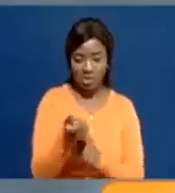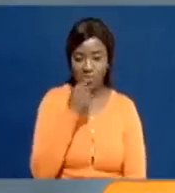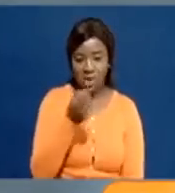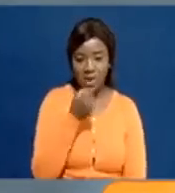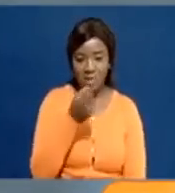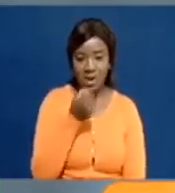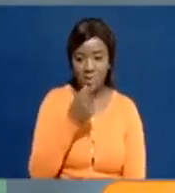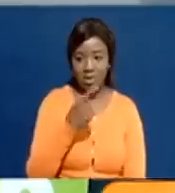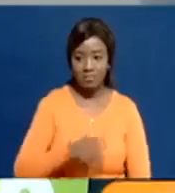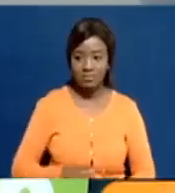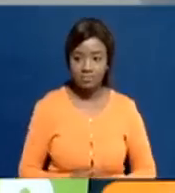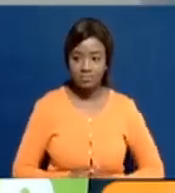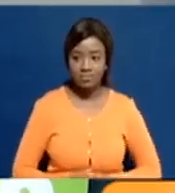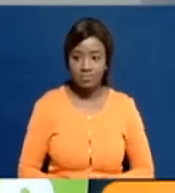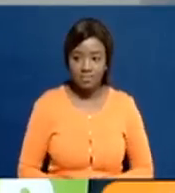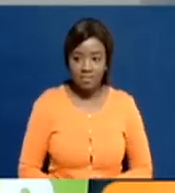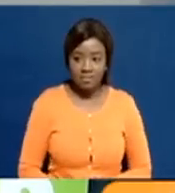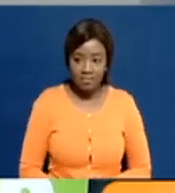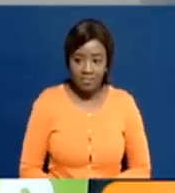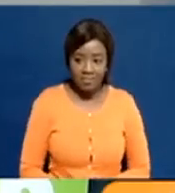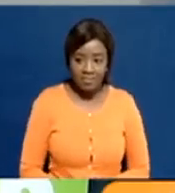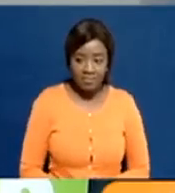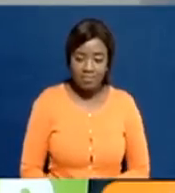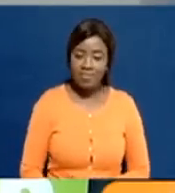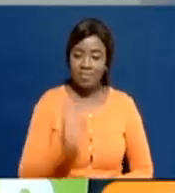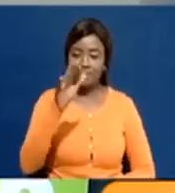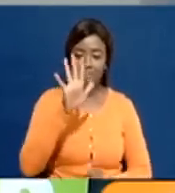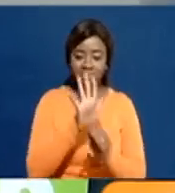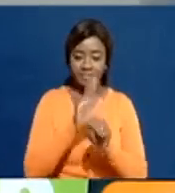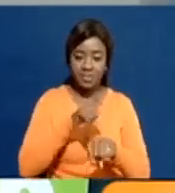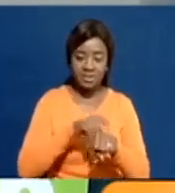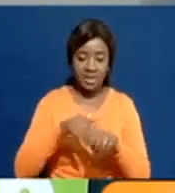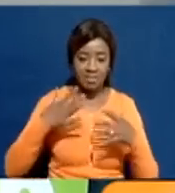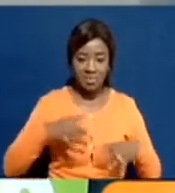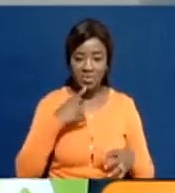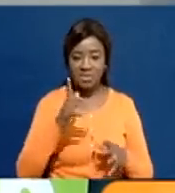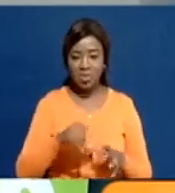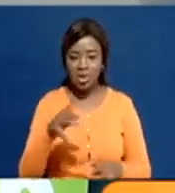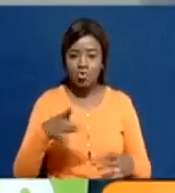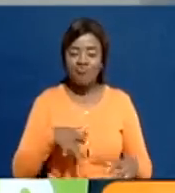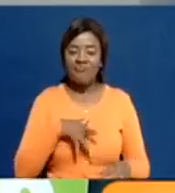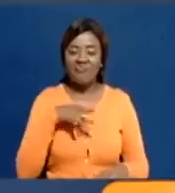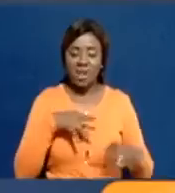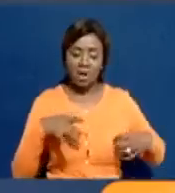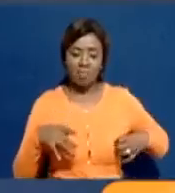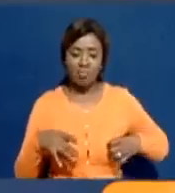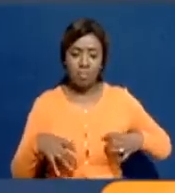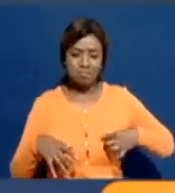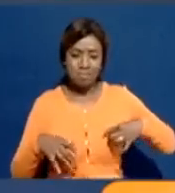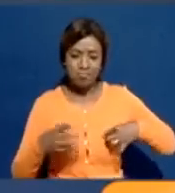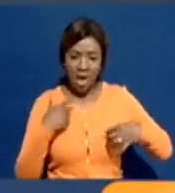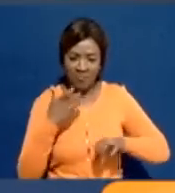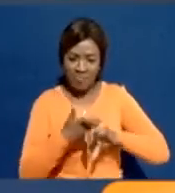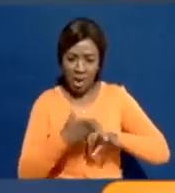my medication. So let me take you back a bit because, you know, a lot of times people say it was a lump in the breast, it was something. What kind of put you